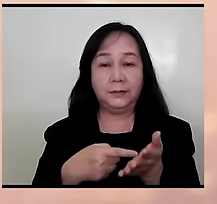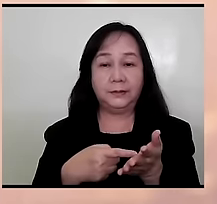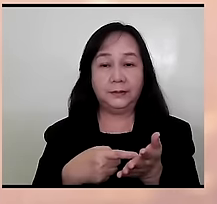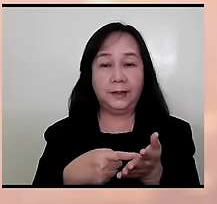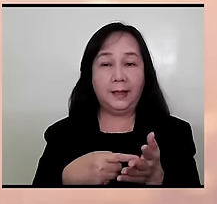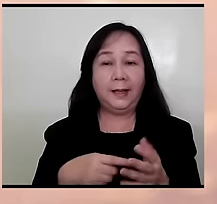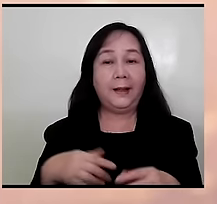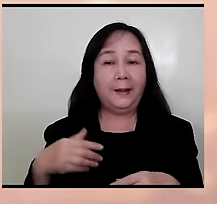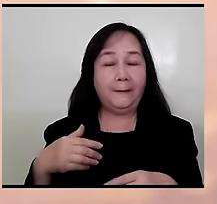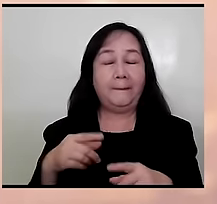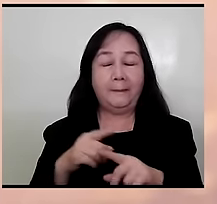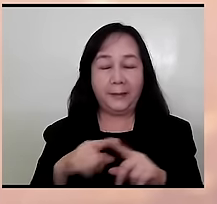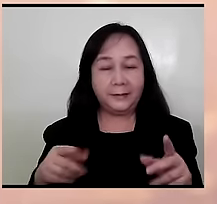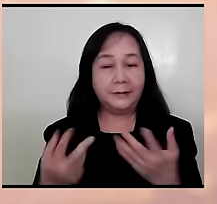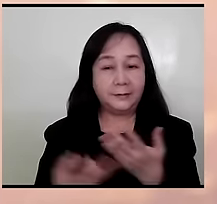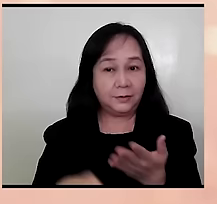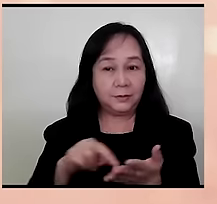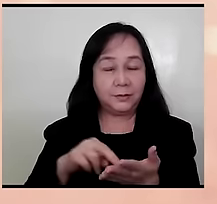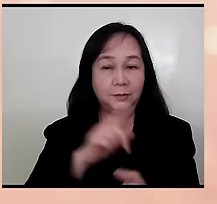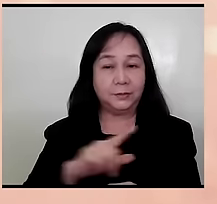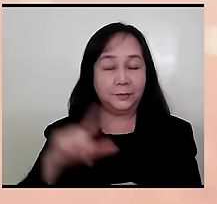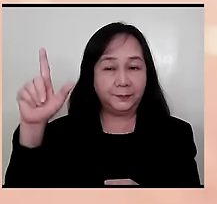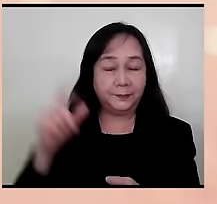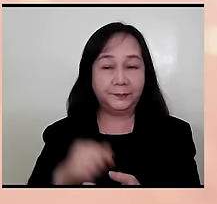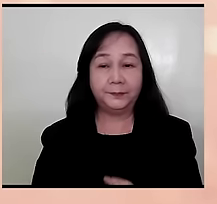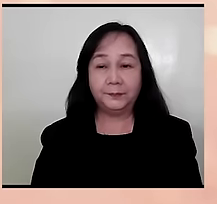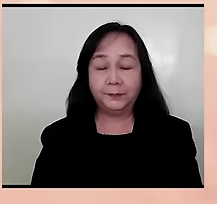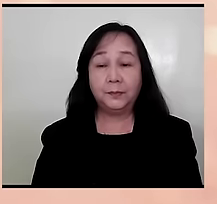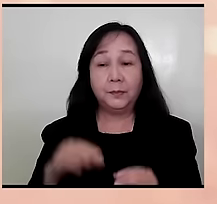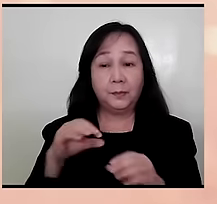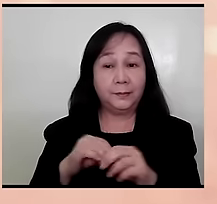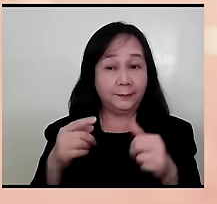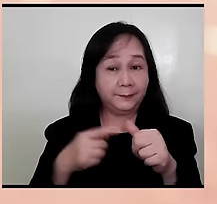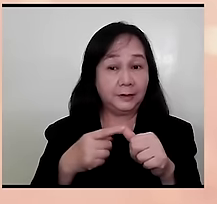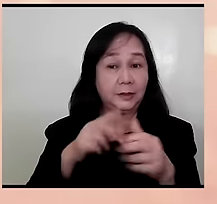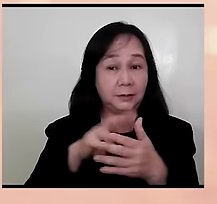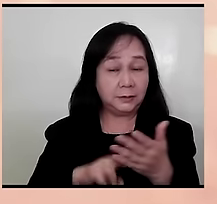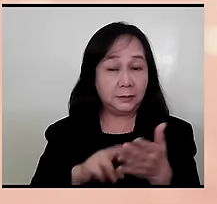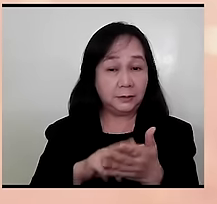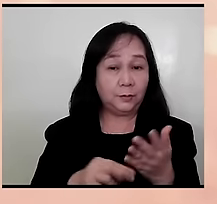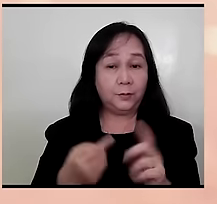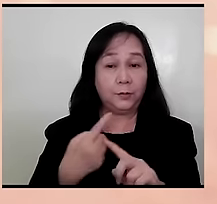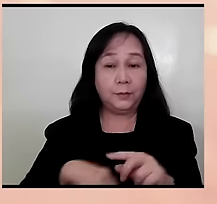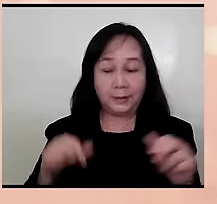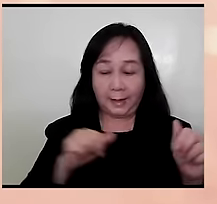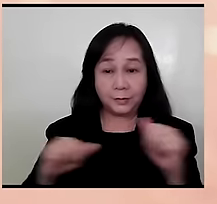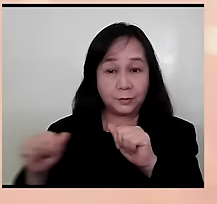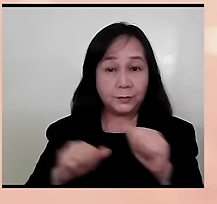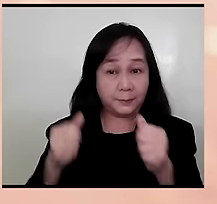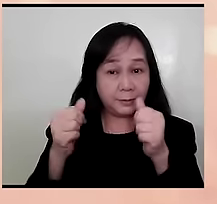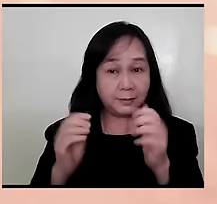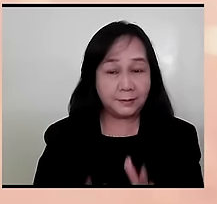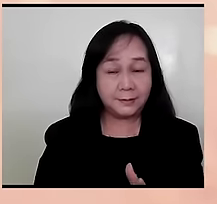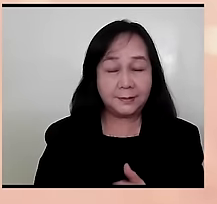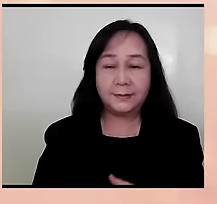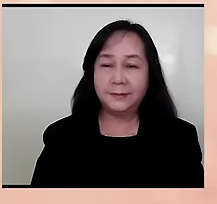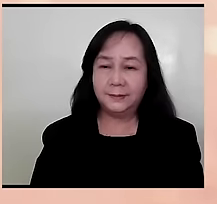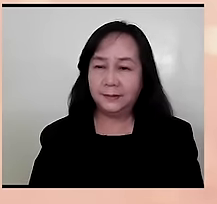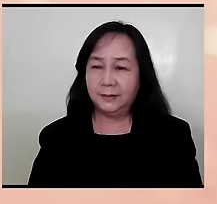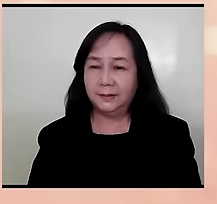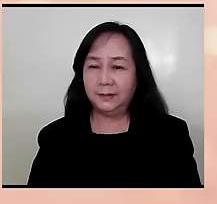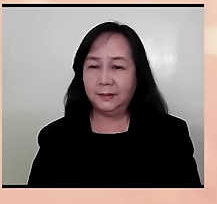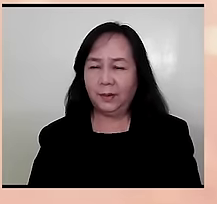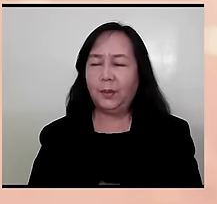yet risen Lord. In the first reading from the Acts of the Apostles, we